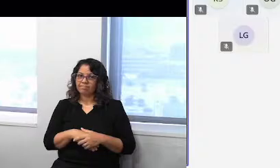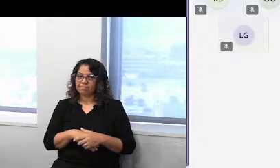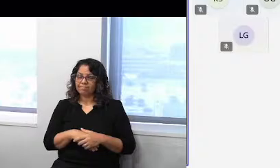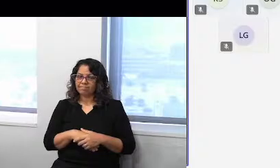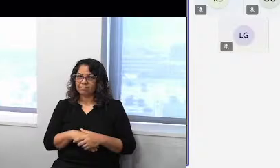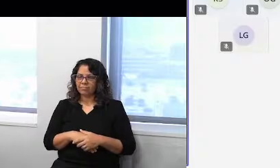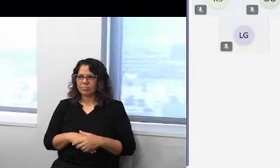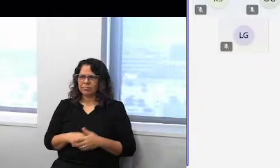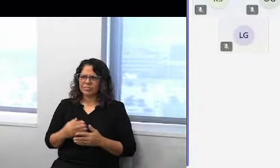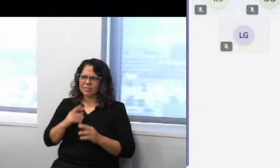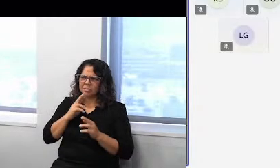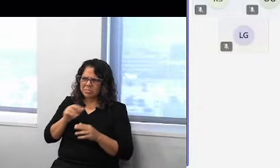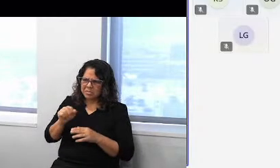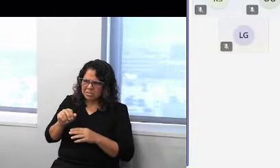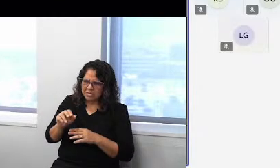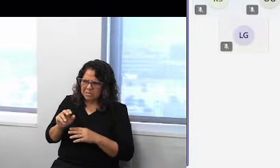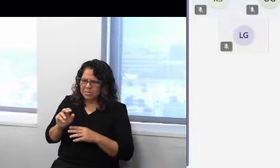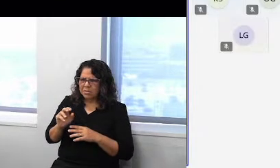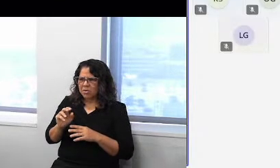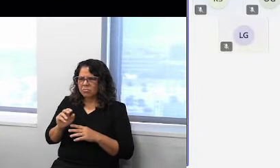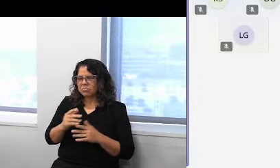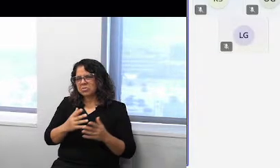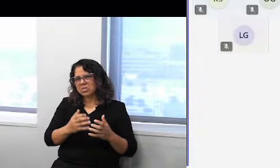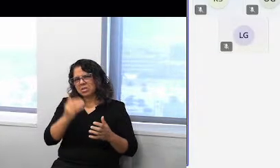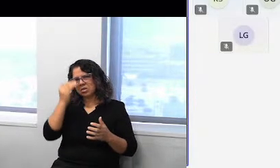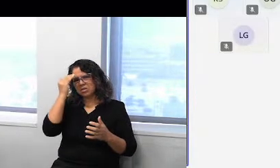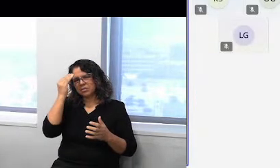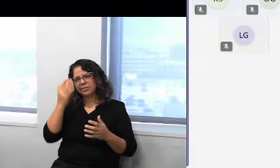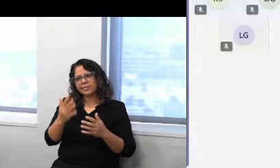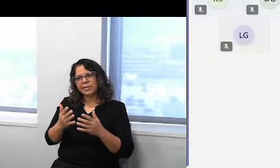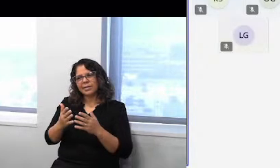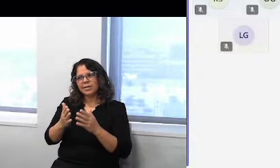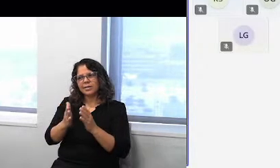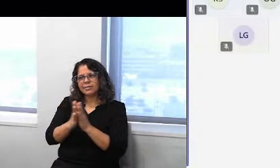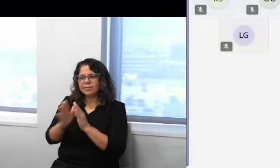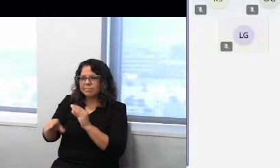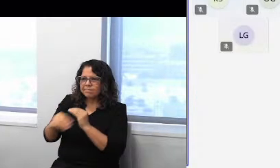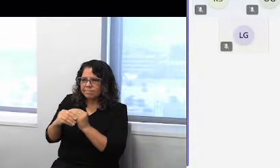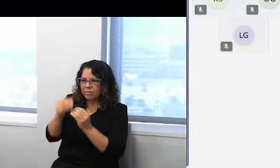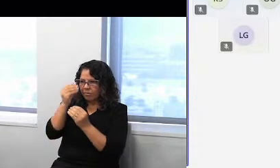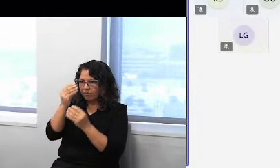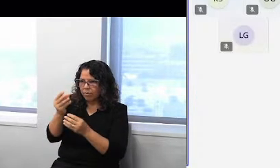to the timeline document you were doing for tranche one, also the battery storage.